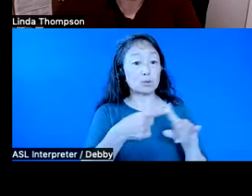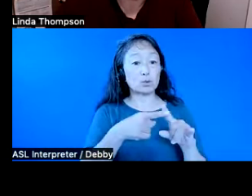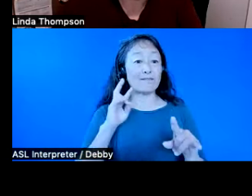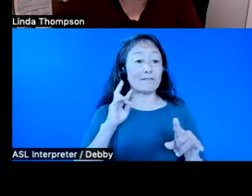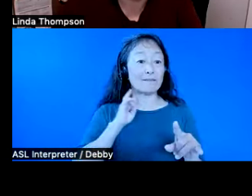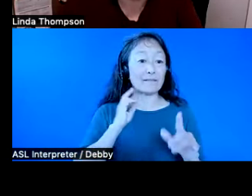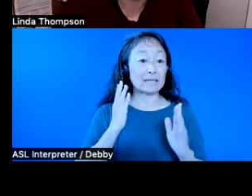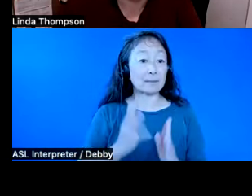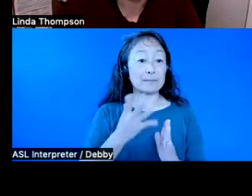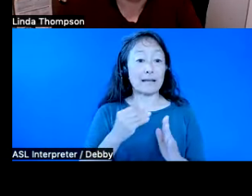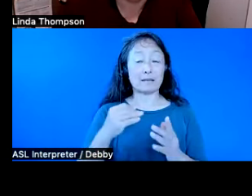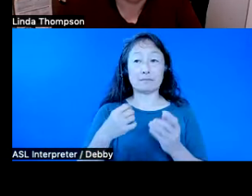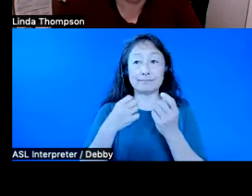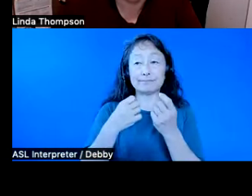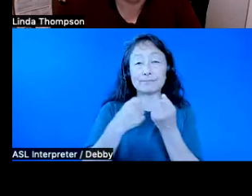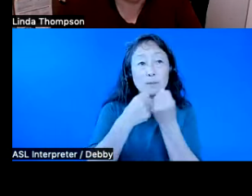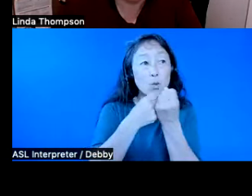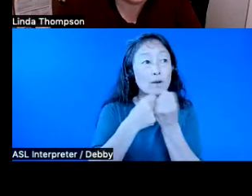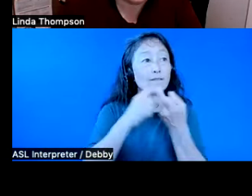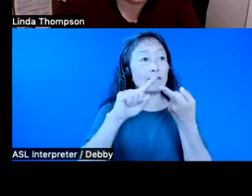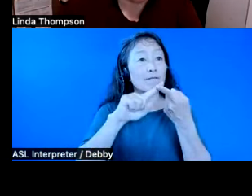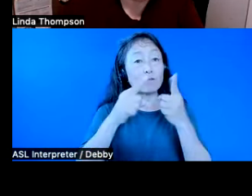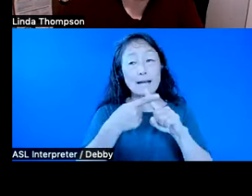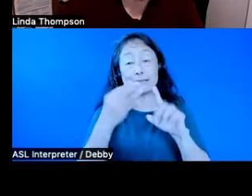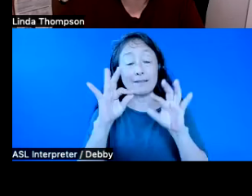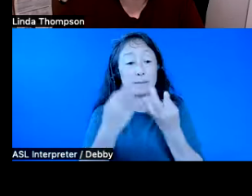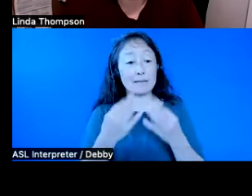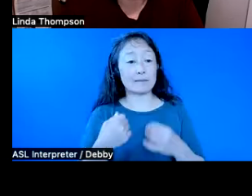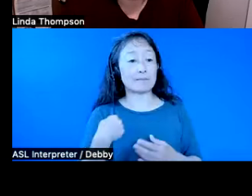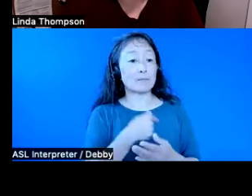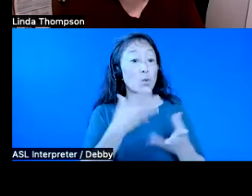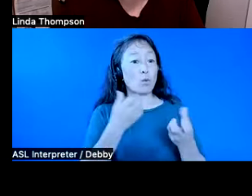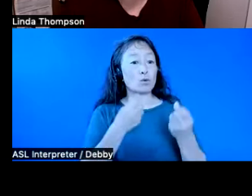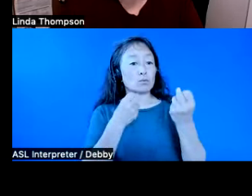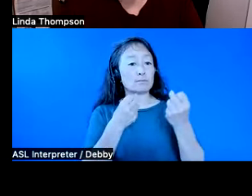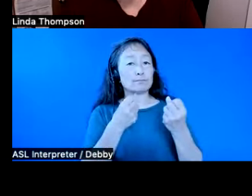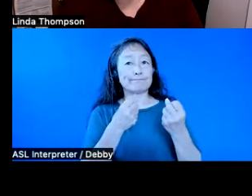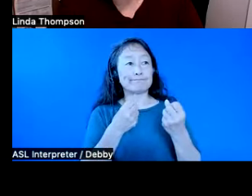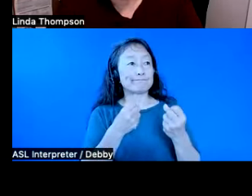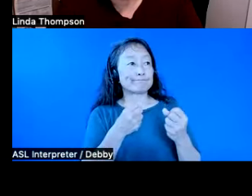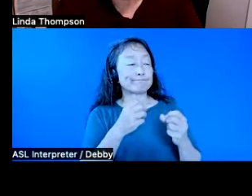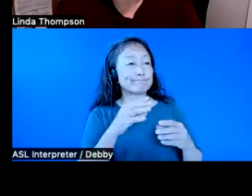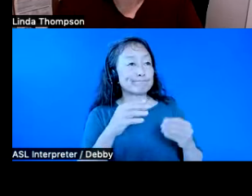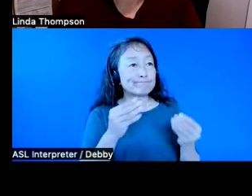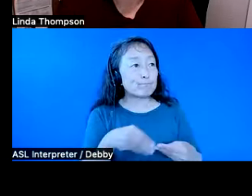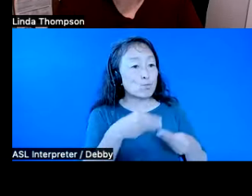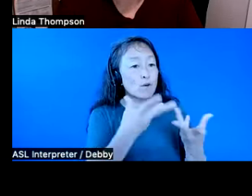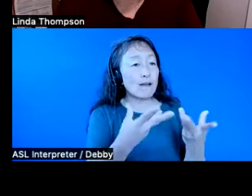want to expand supportive networking and help create positive experiences and